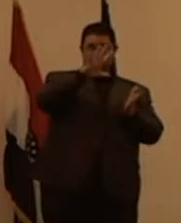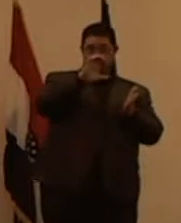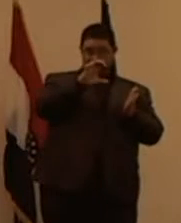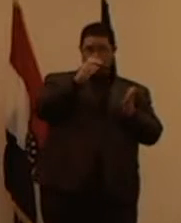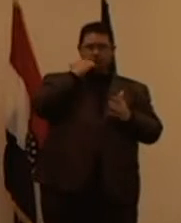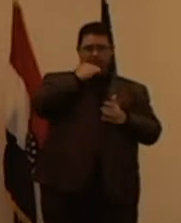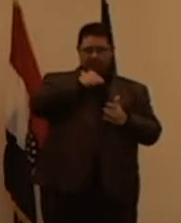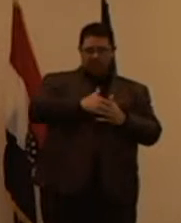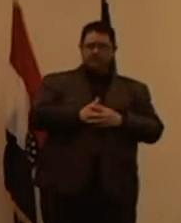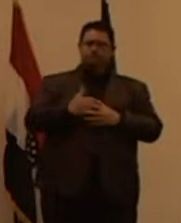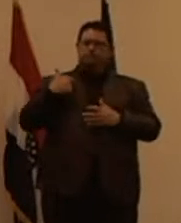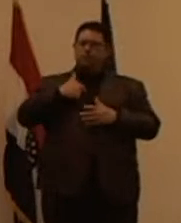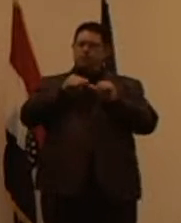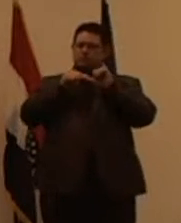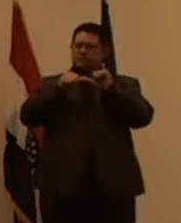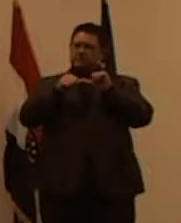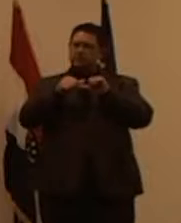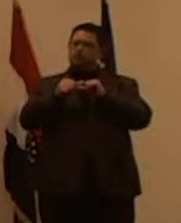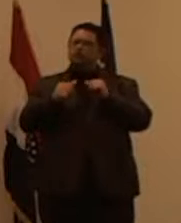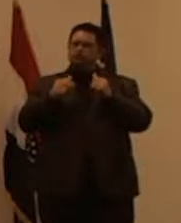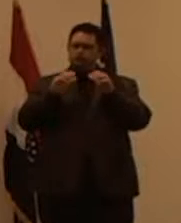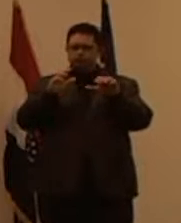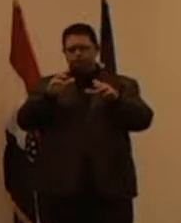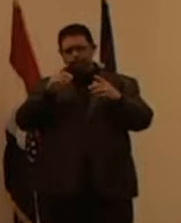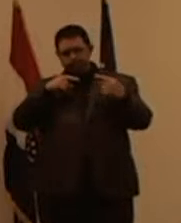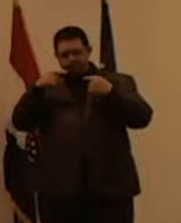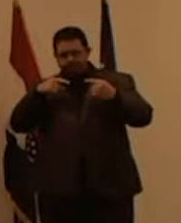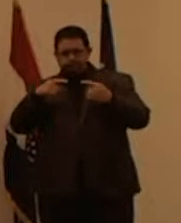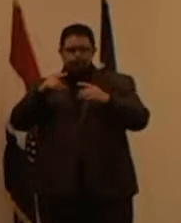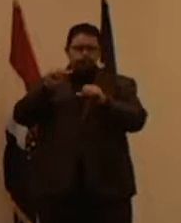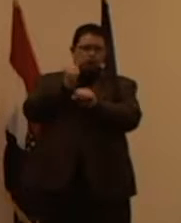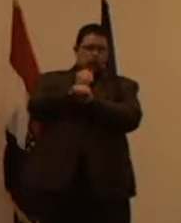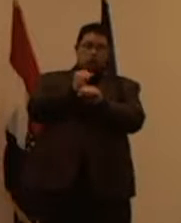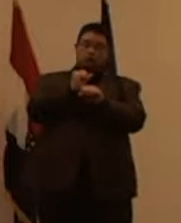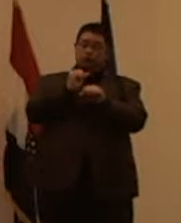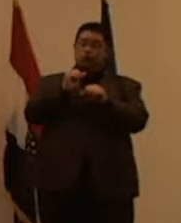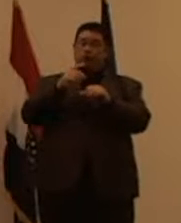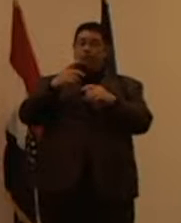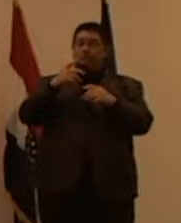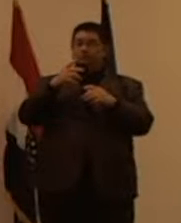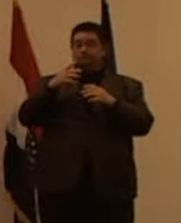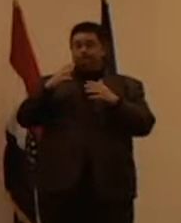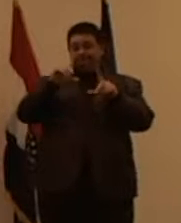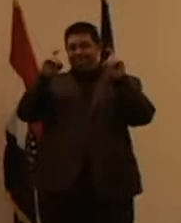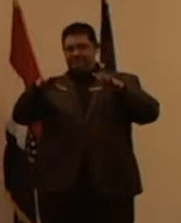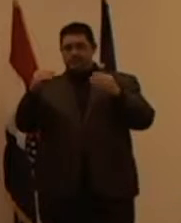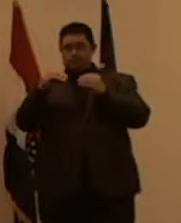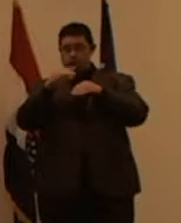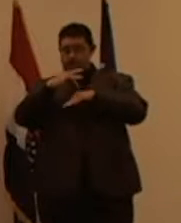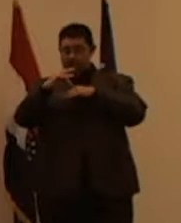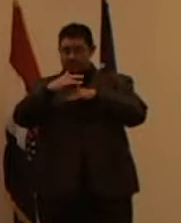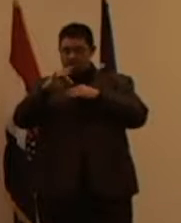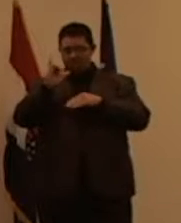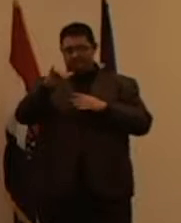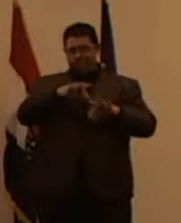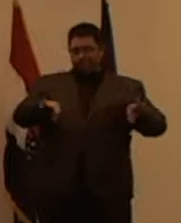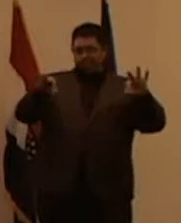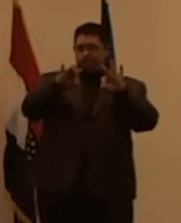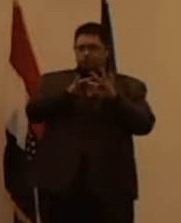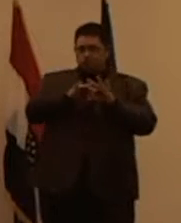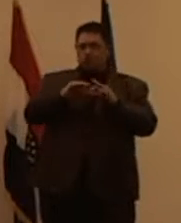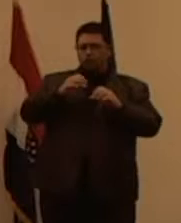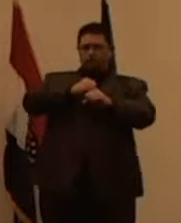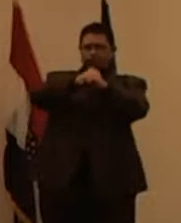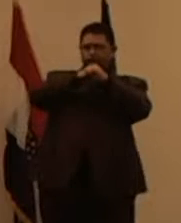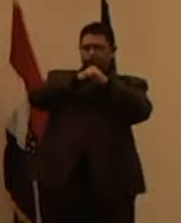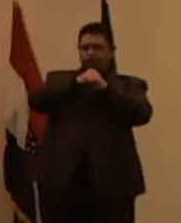will continue to work on ways to increase testing. We understand that's a very important part of the strategy to control the spread of COVID-19